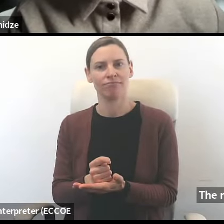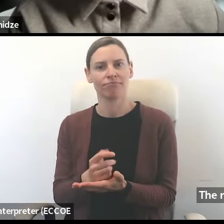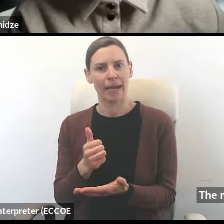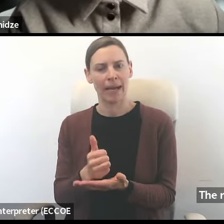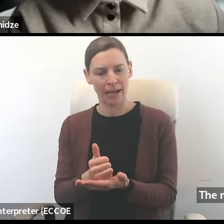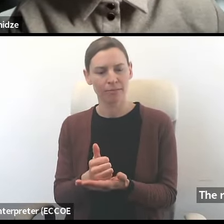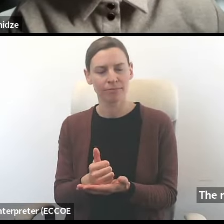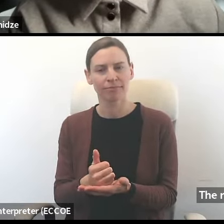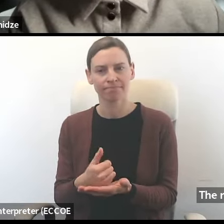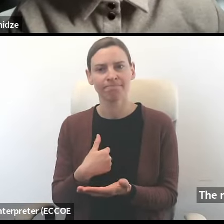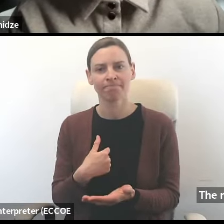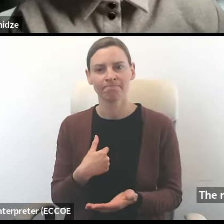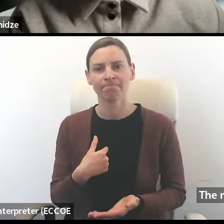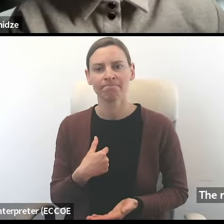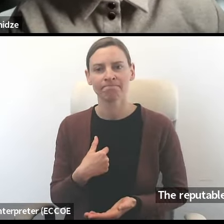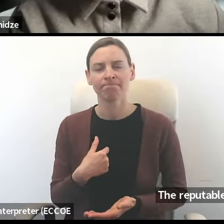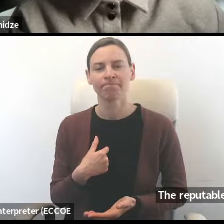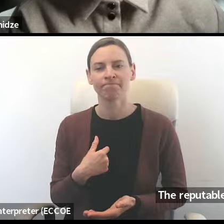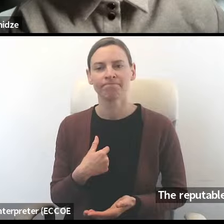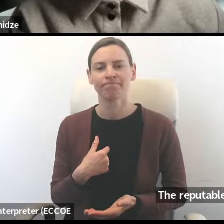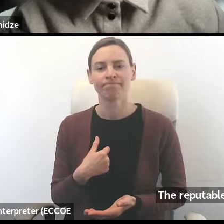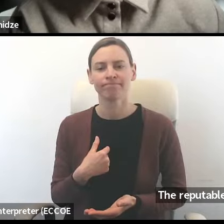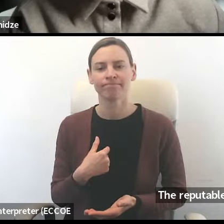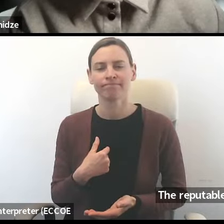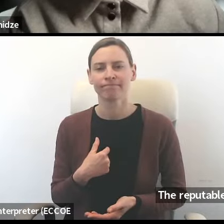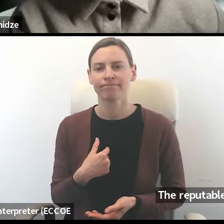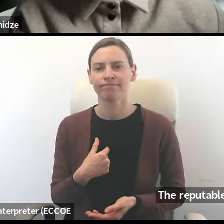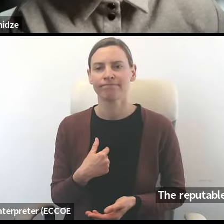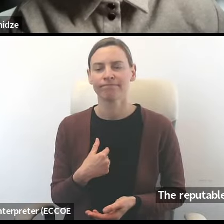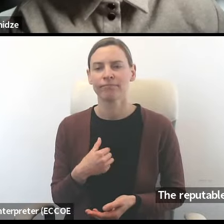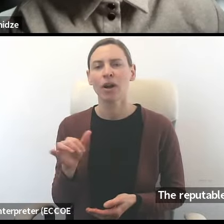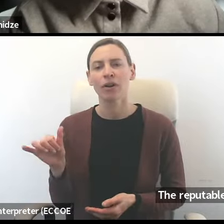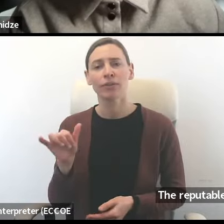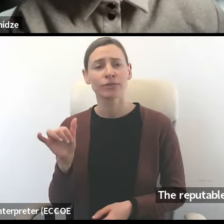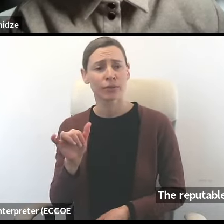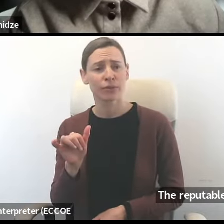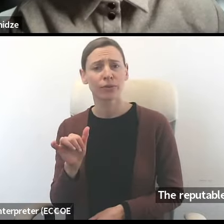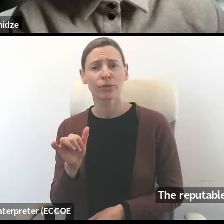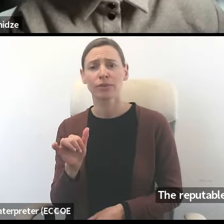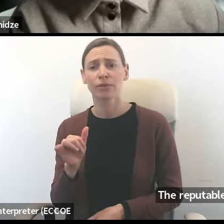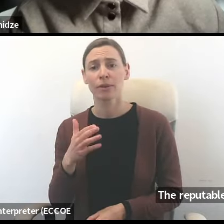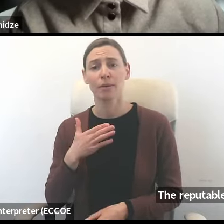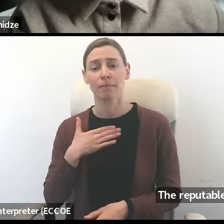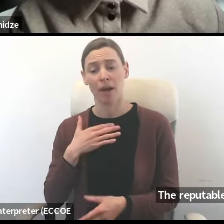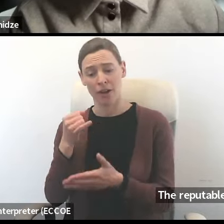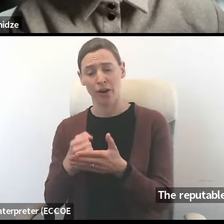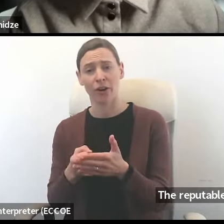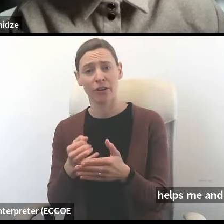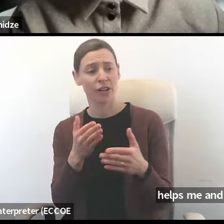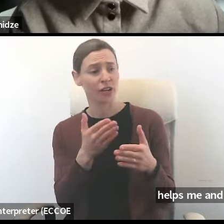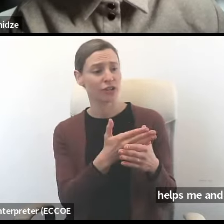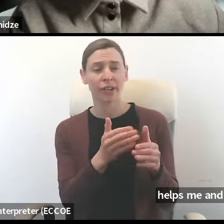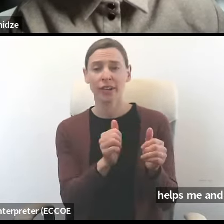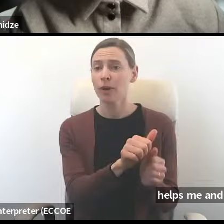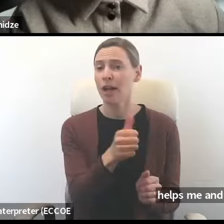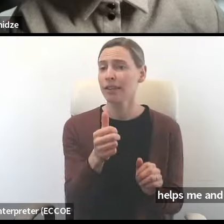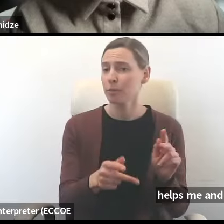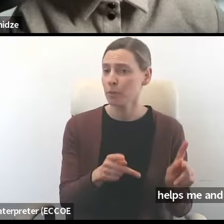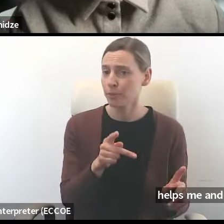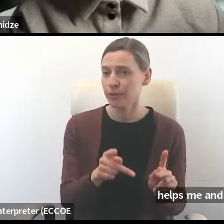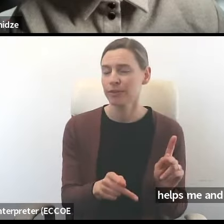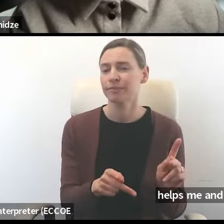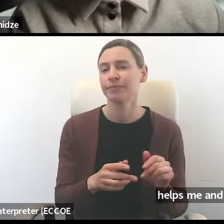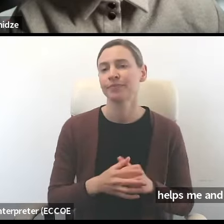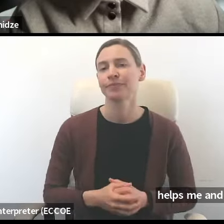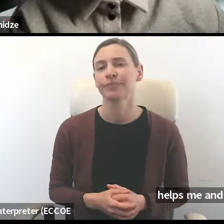this, and it helps me, and also I share it with the other people. I kind of put